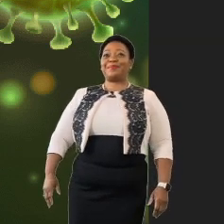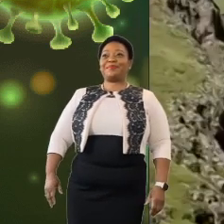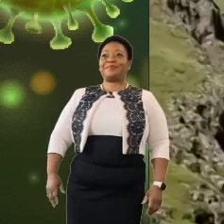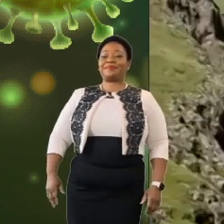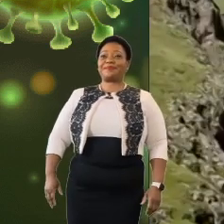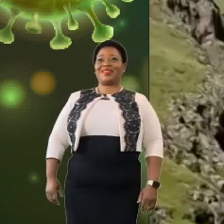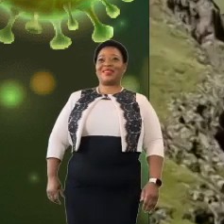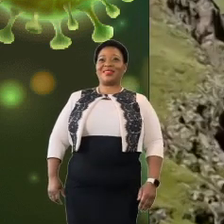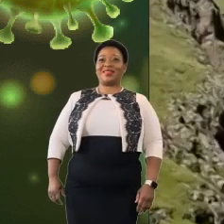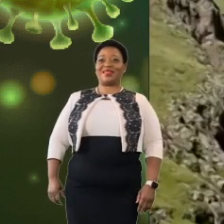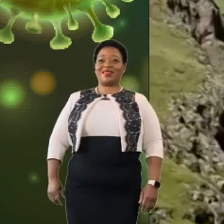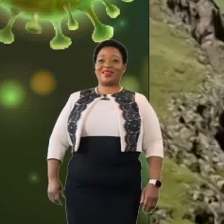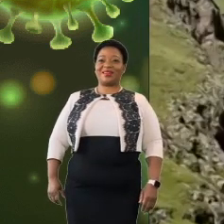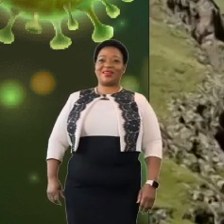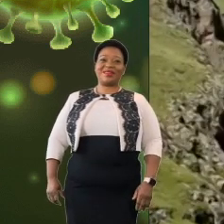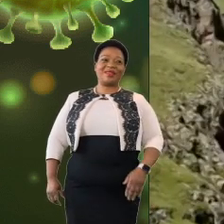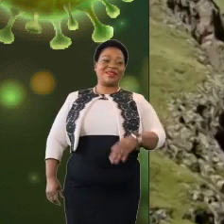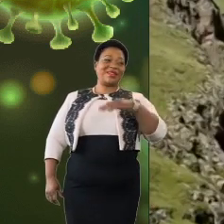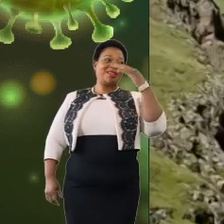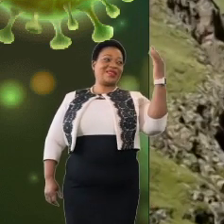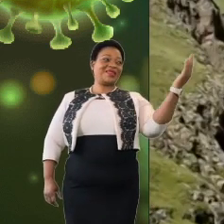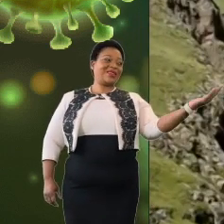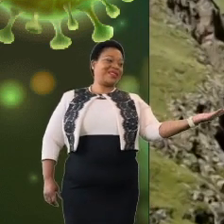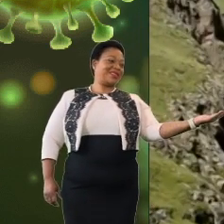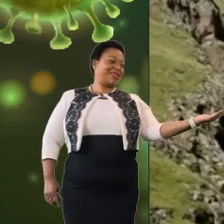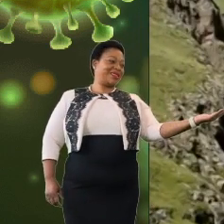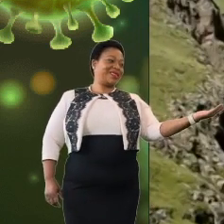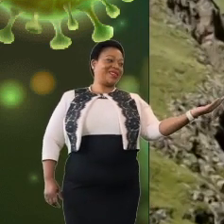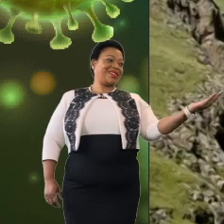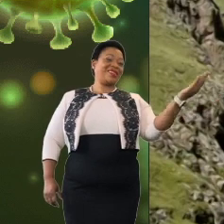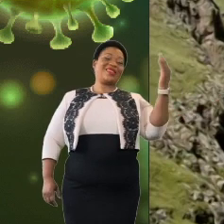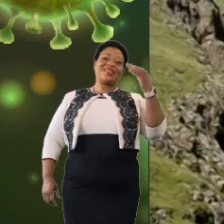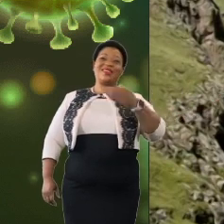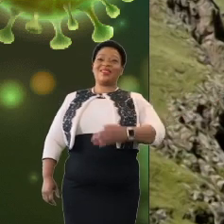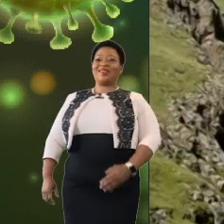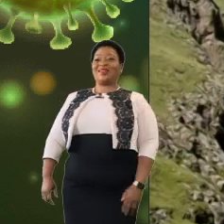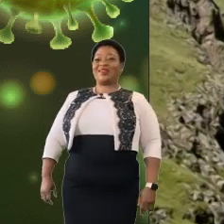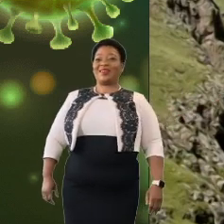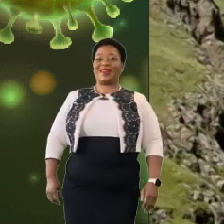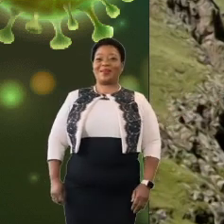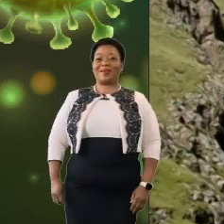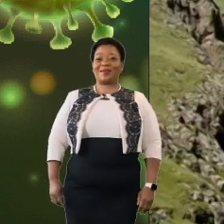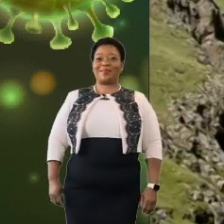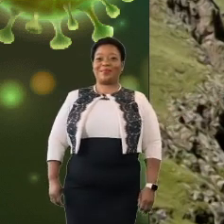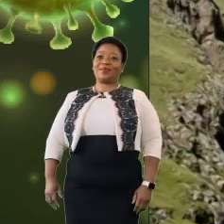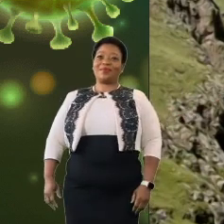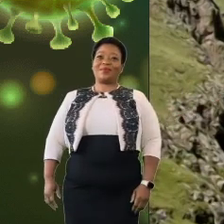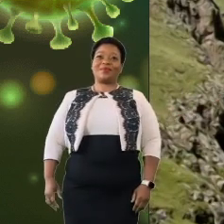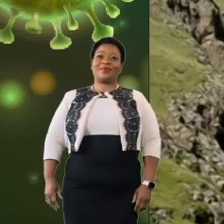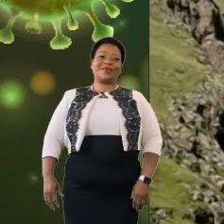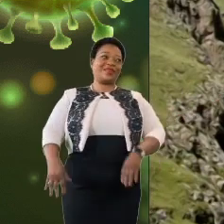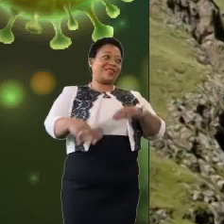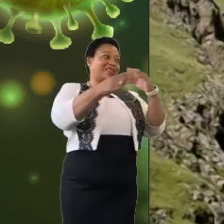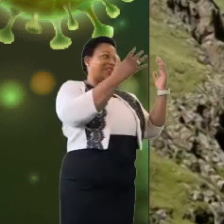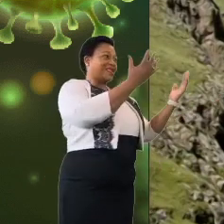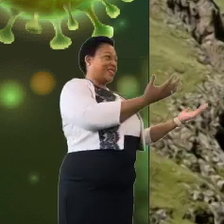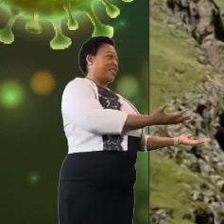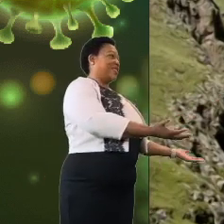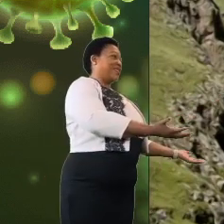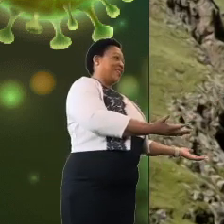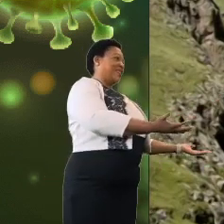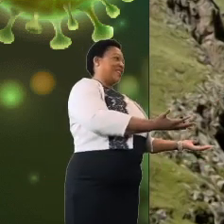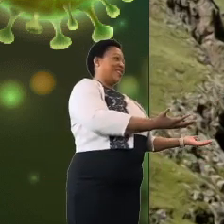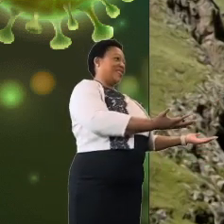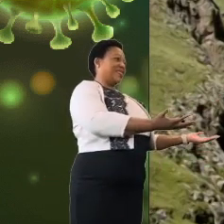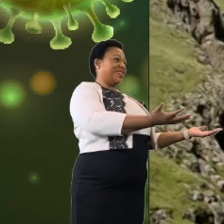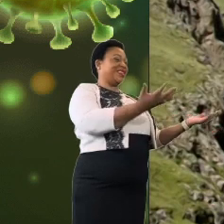Great, thanks. Thanks for that, Tulani. I think what I'm personally going to ask is, and I agree with you, that there are a whole range of